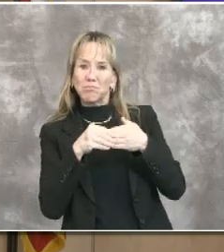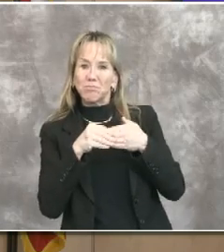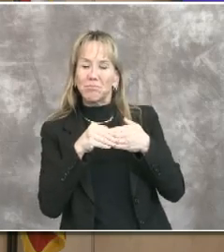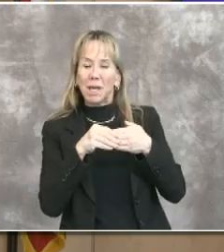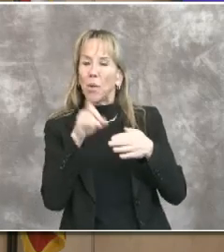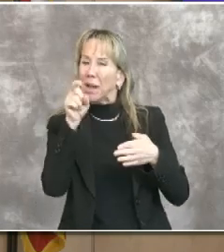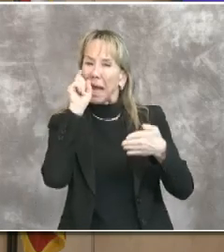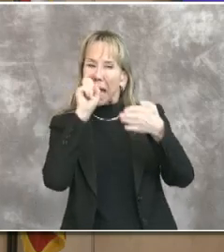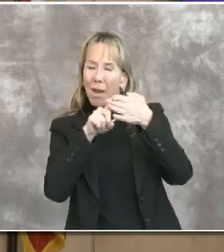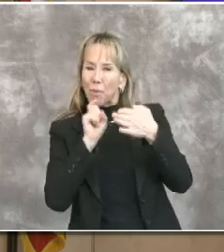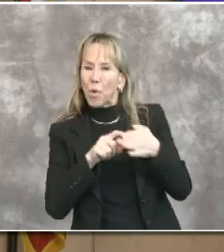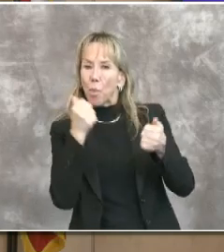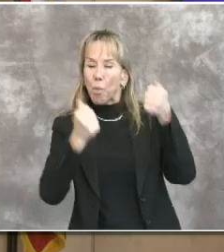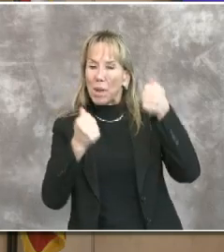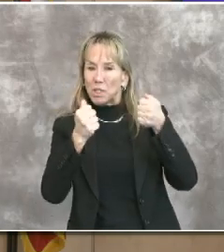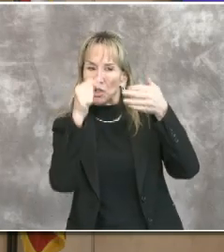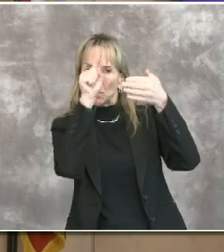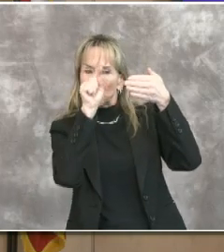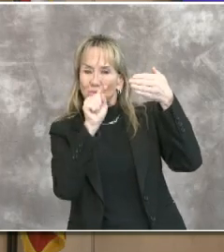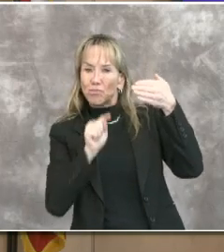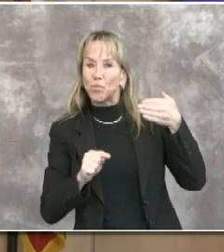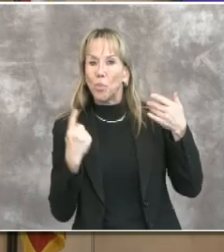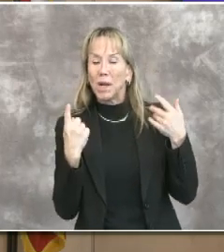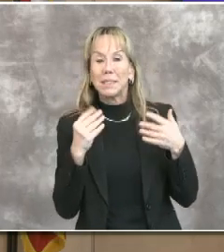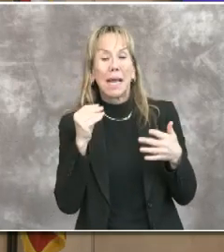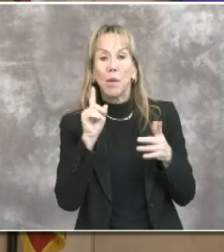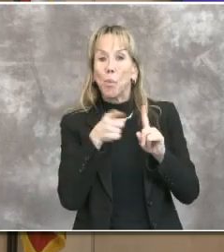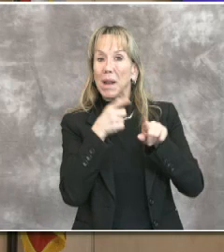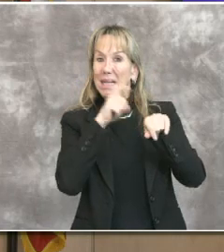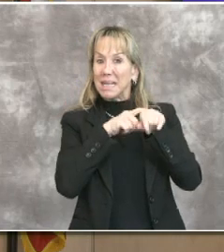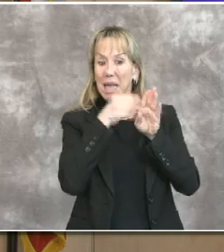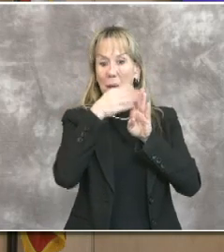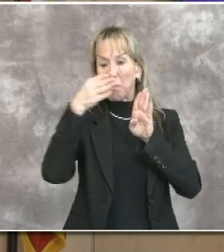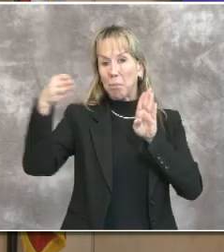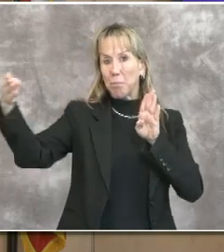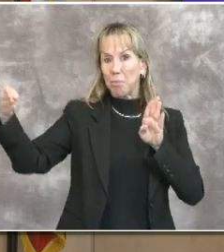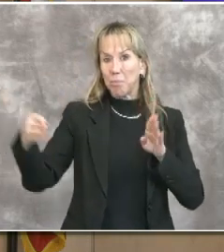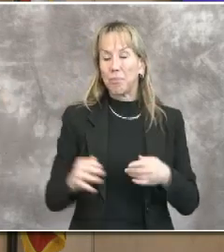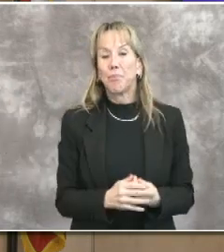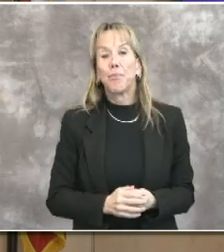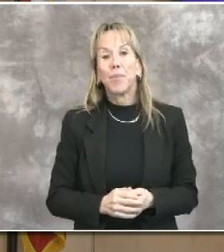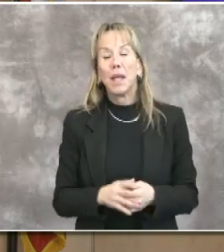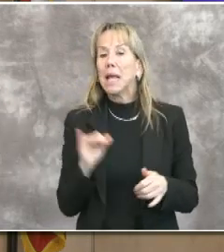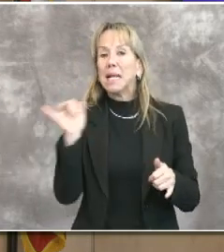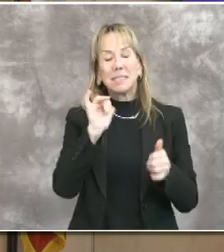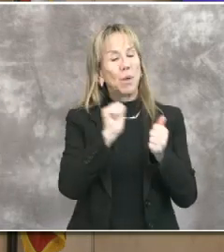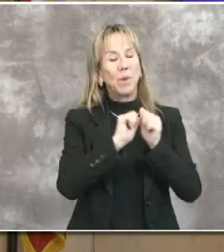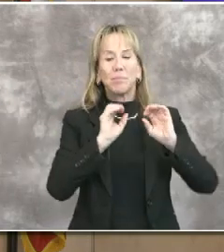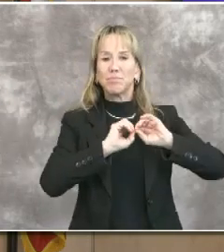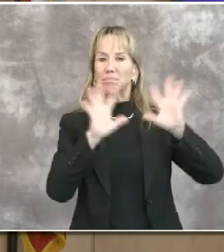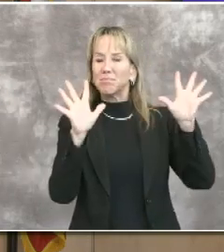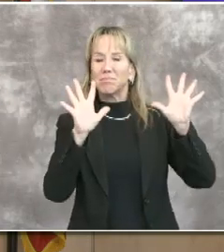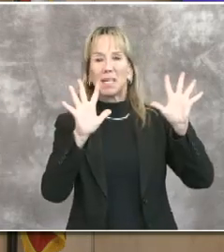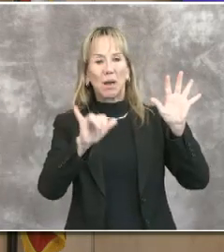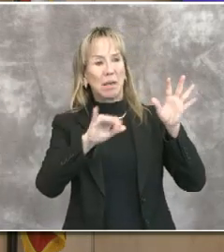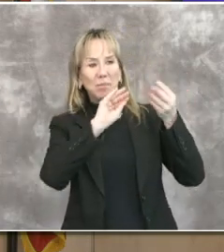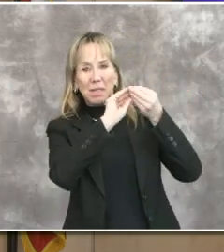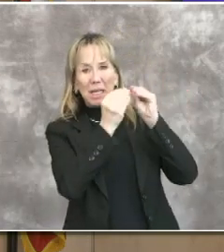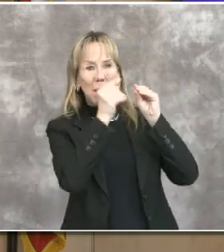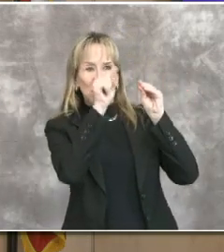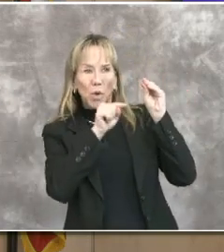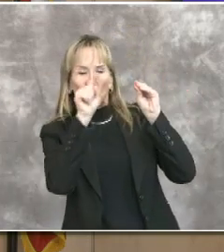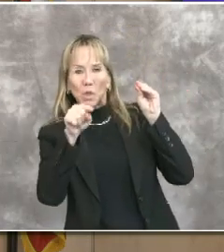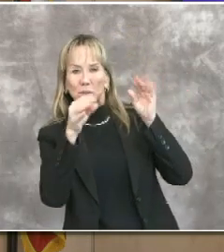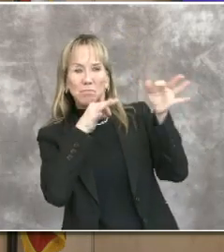identify what those exactly are and the timeframes for them, along with clear metrics of if things begin to head in the wrong